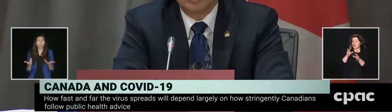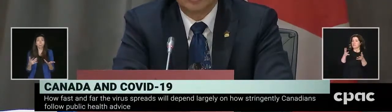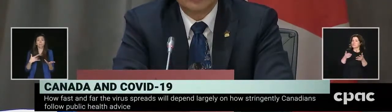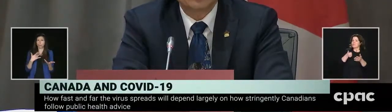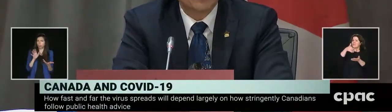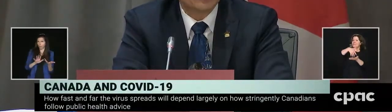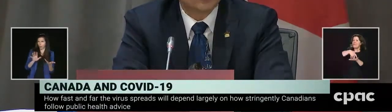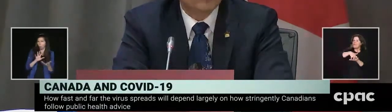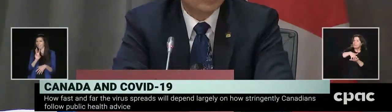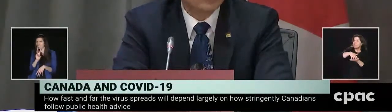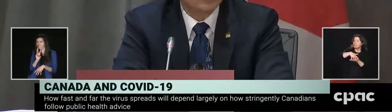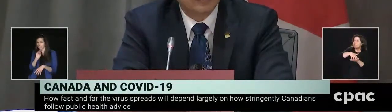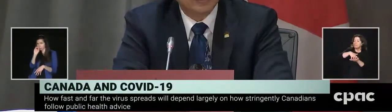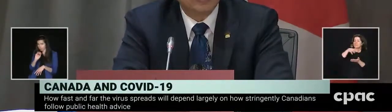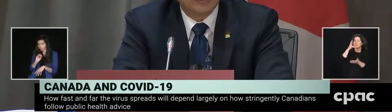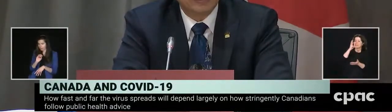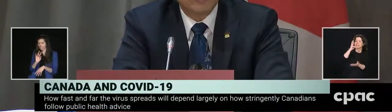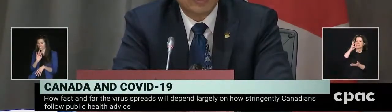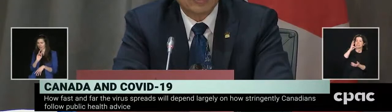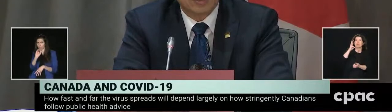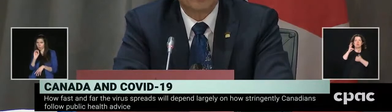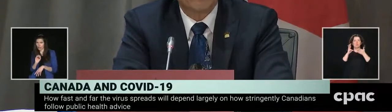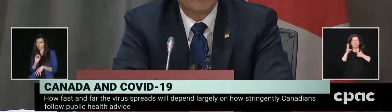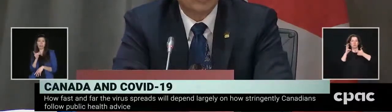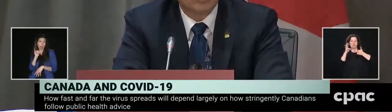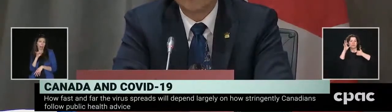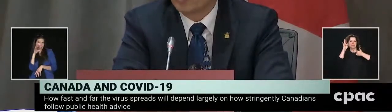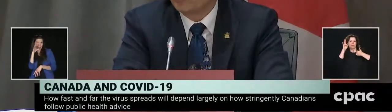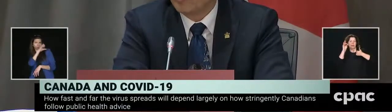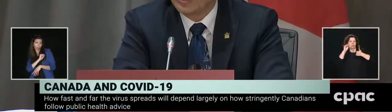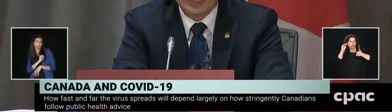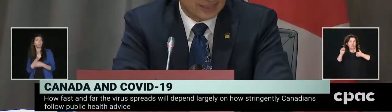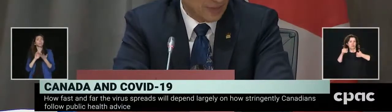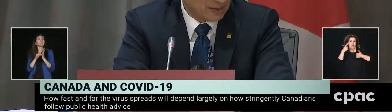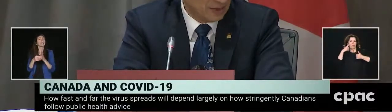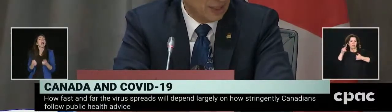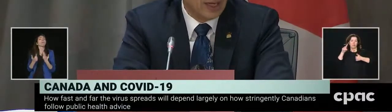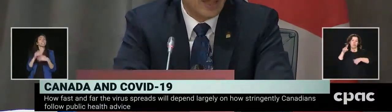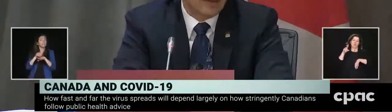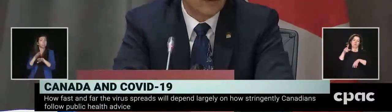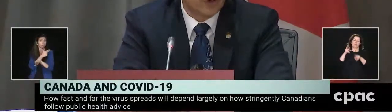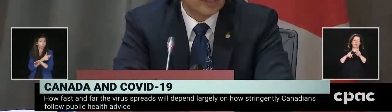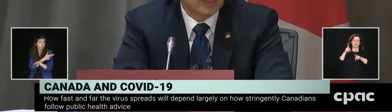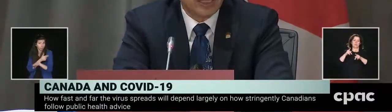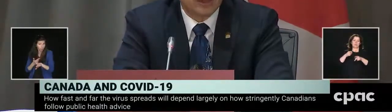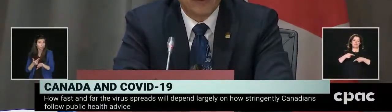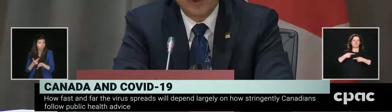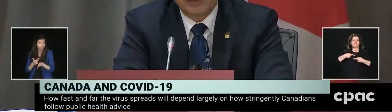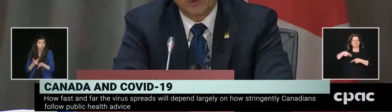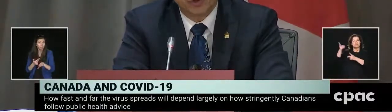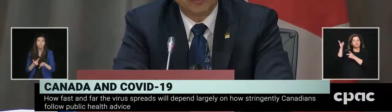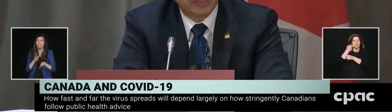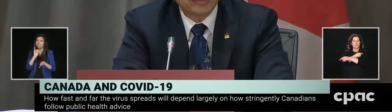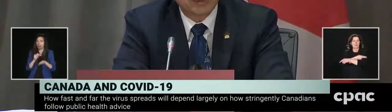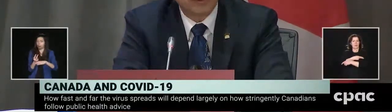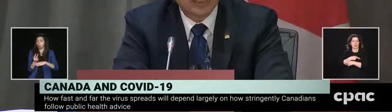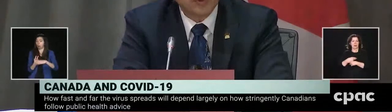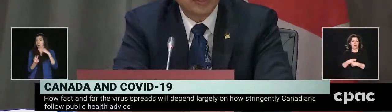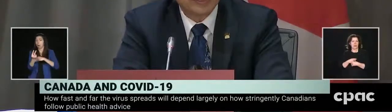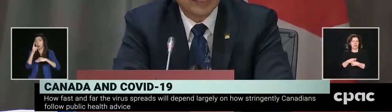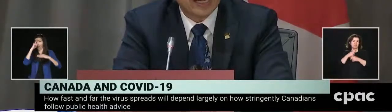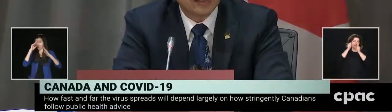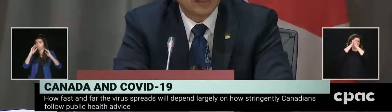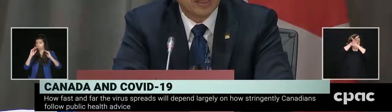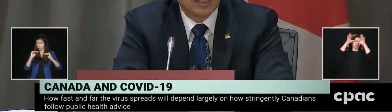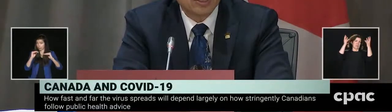of estimates we've seen and the data that gives us a rough idea of what we might expect. And then, of course, data from around the world plus our